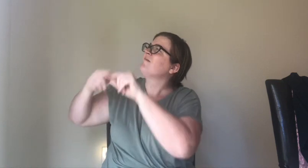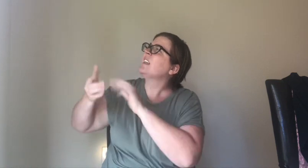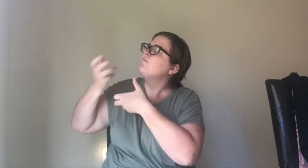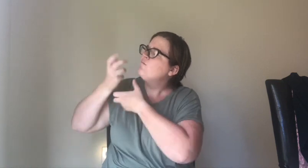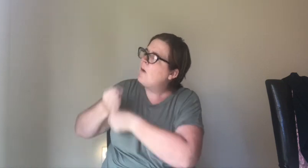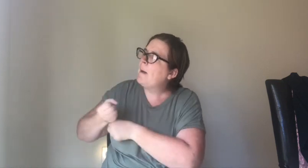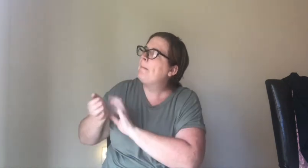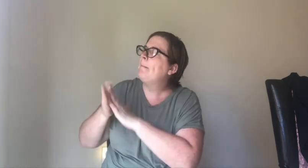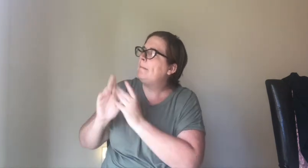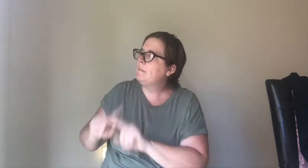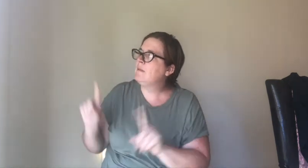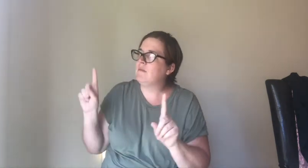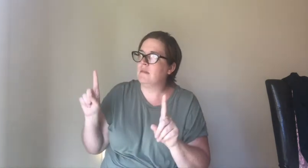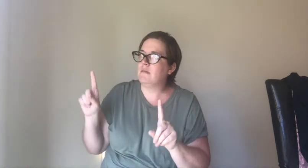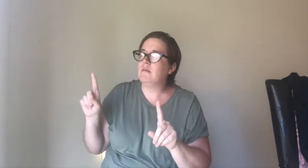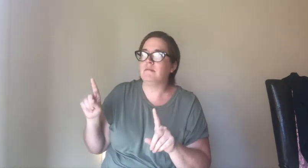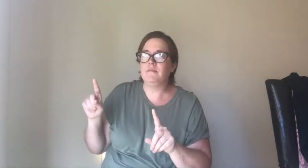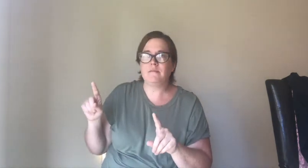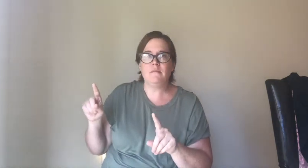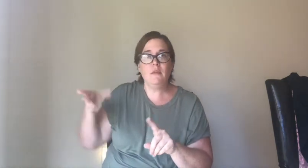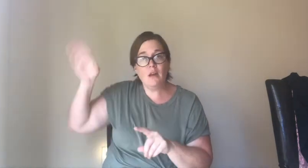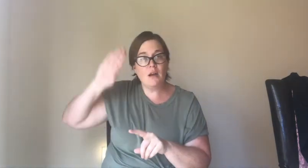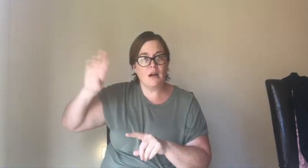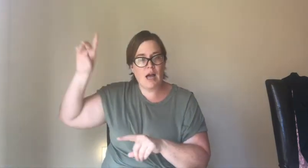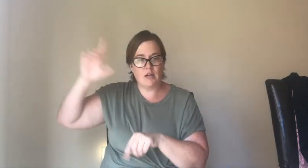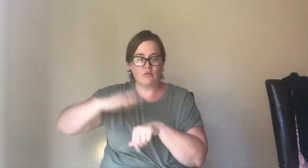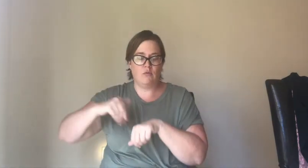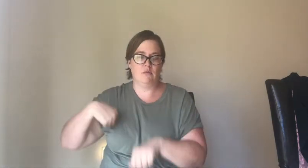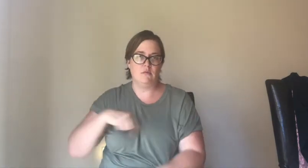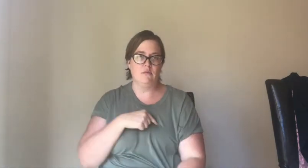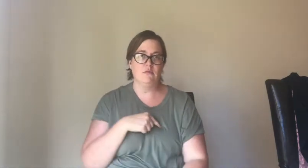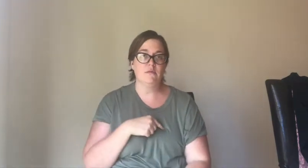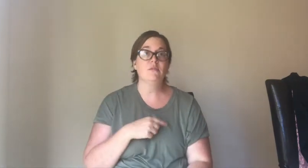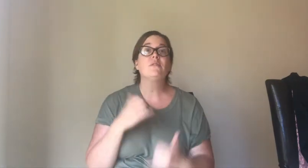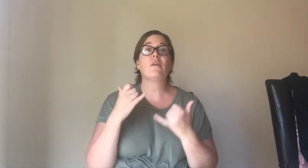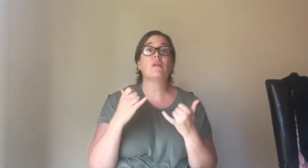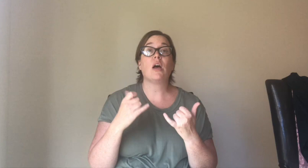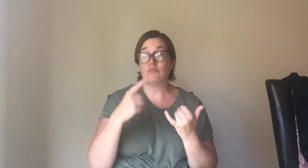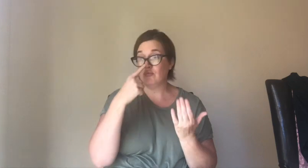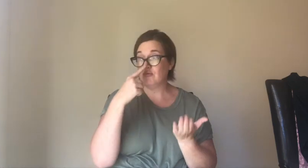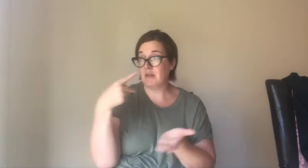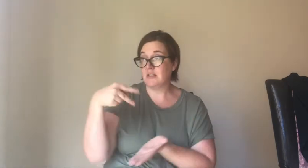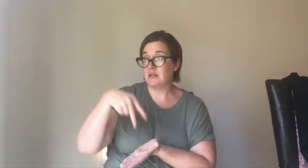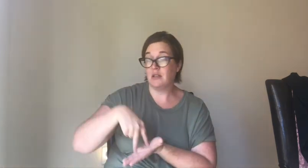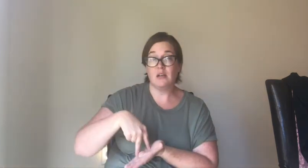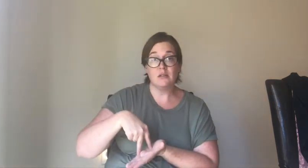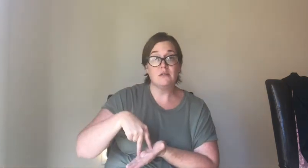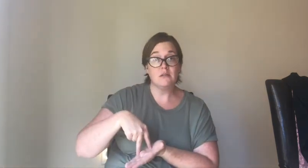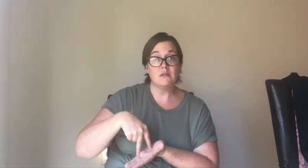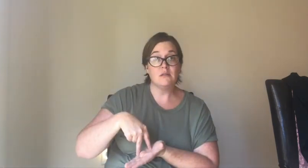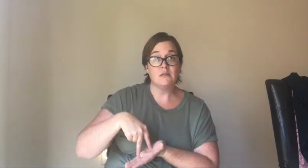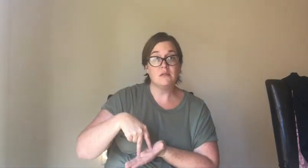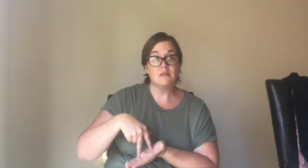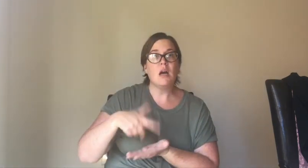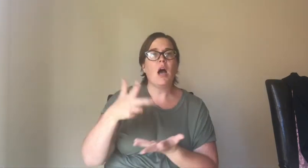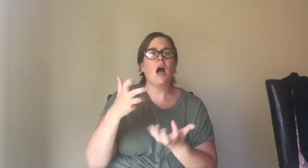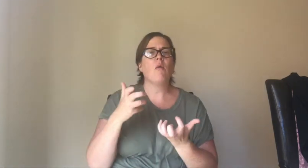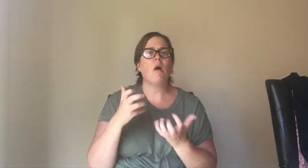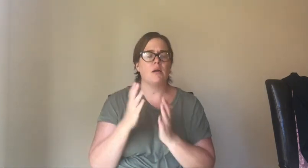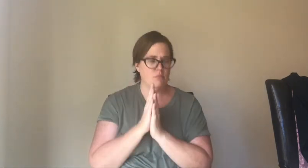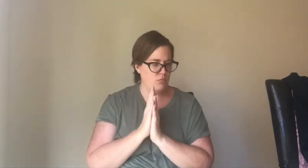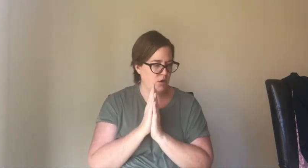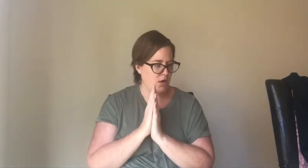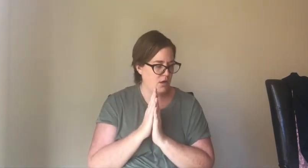power to shut the mouths of the lions in our world to devour. God has the power to rescue us from whatever unjust